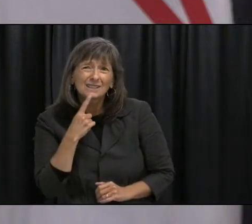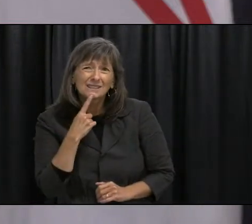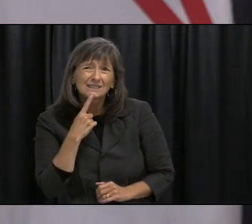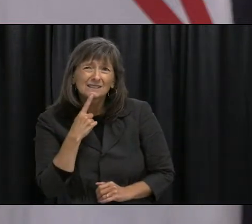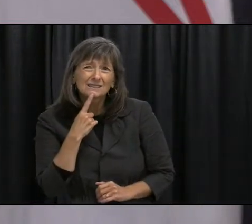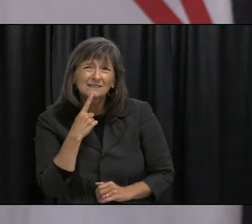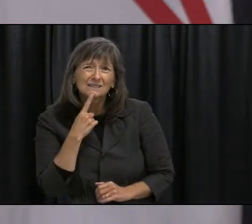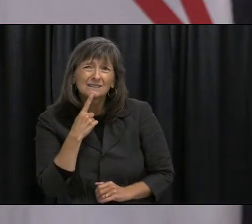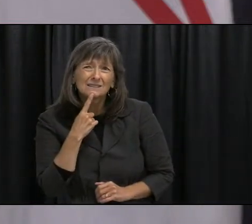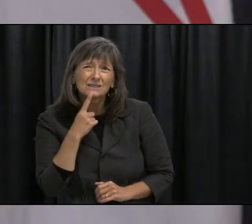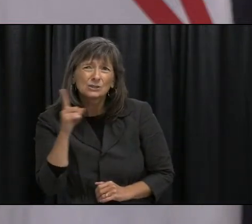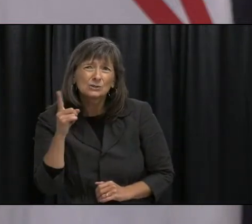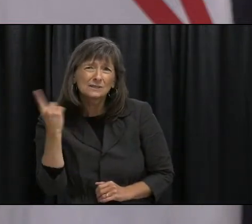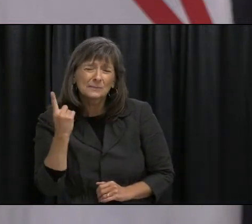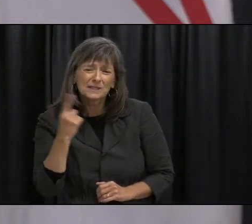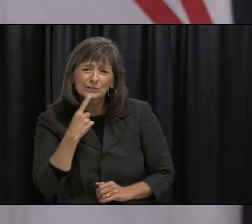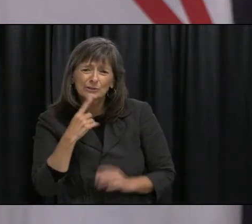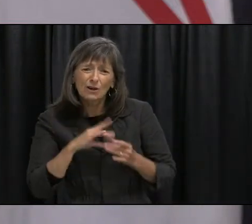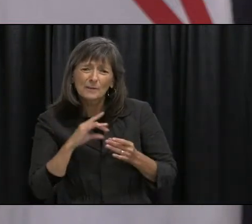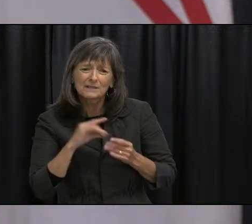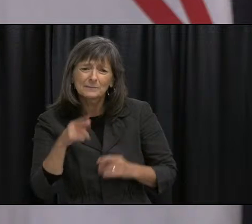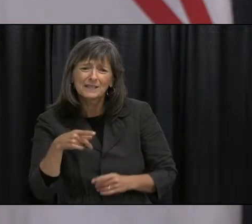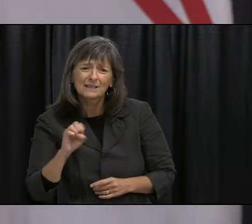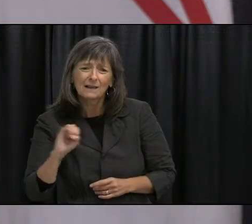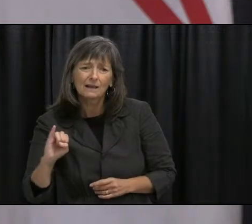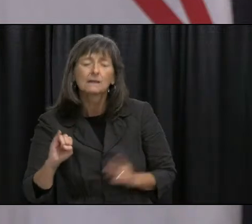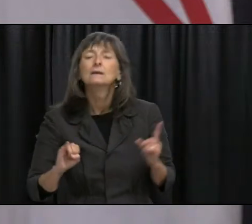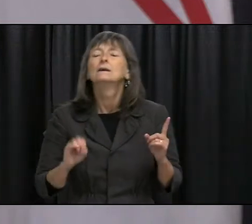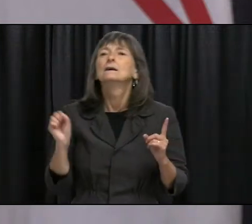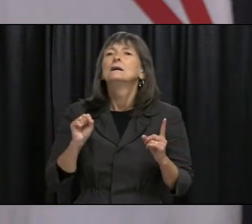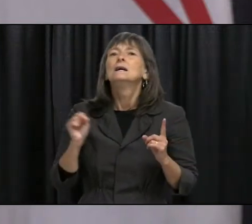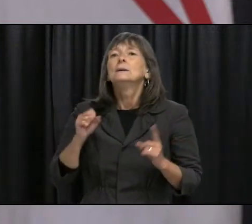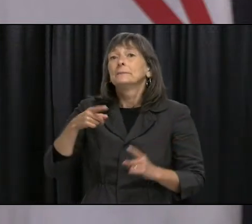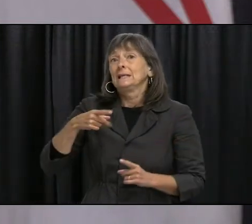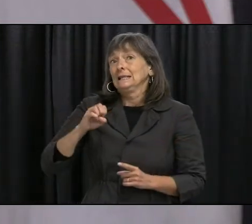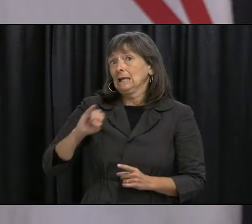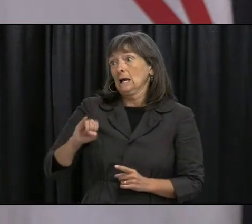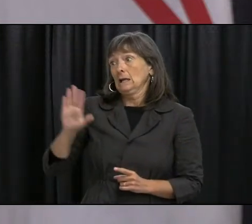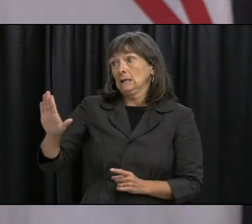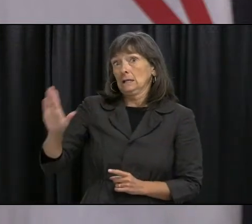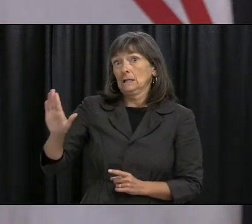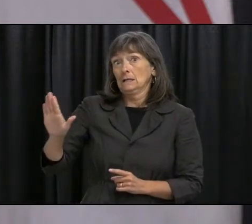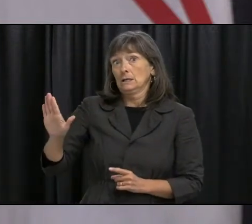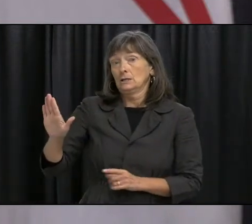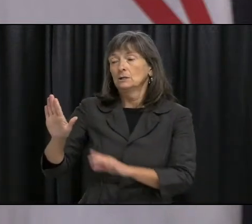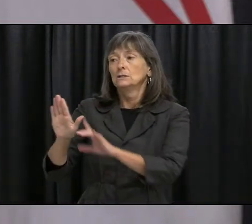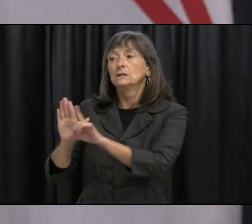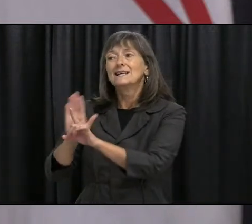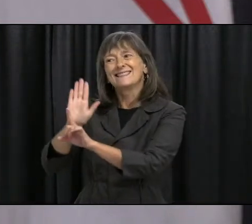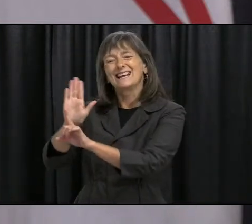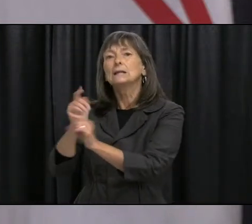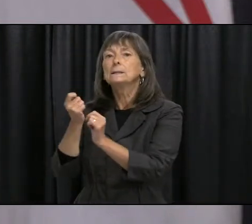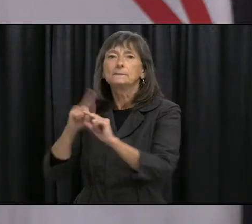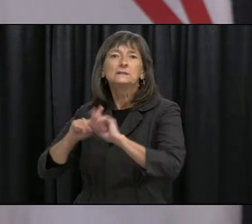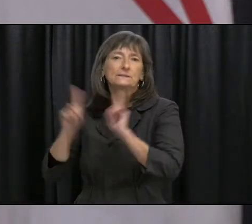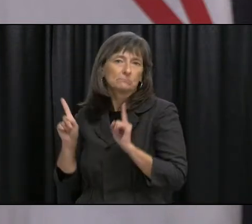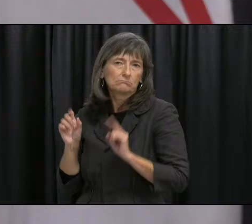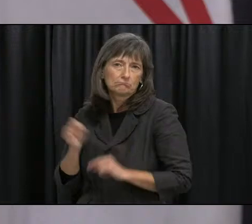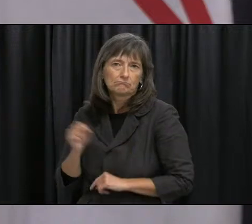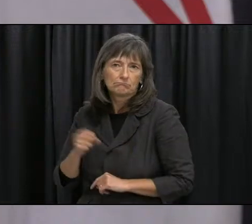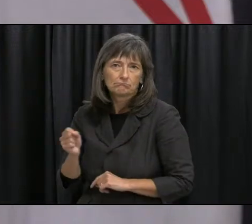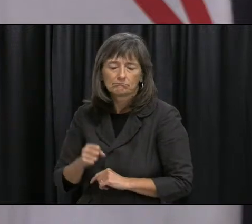that the second question that you had? That's right, yeah. So PEI are doing things a little bit